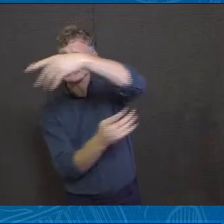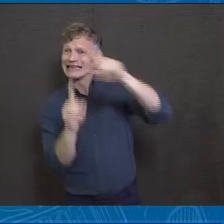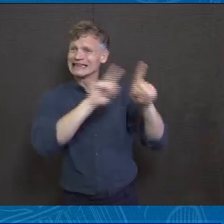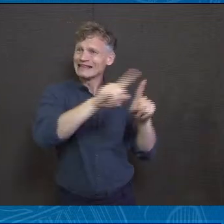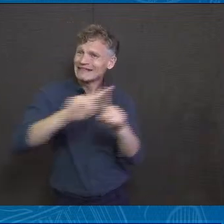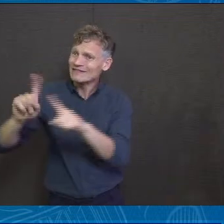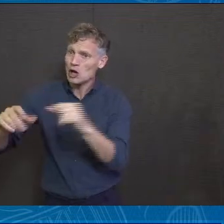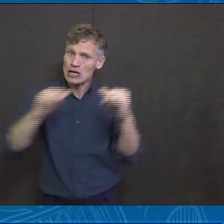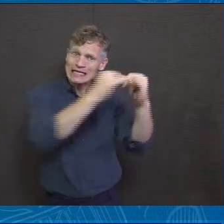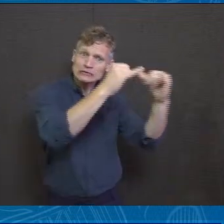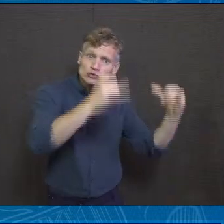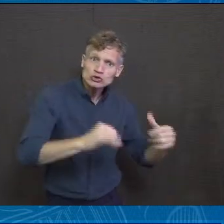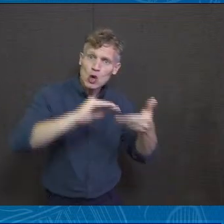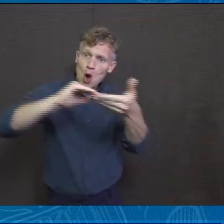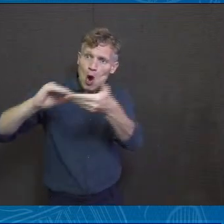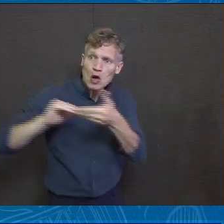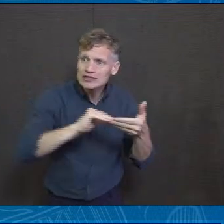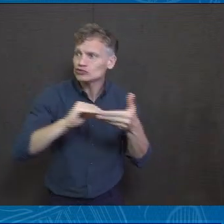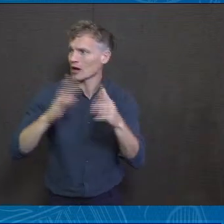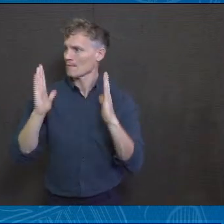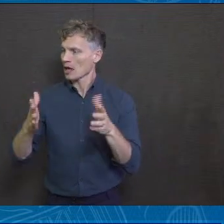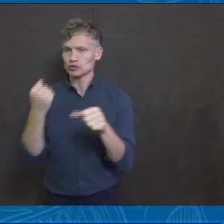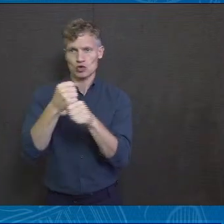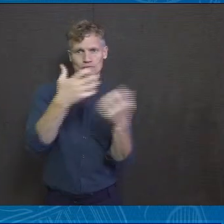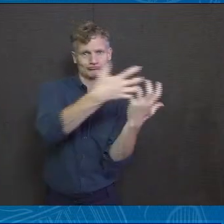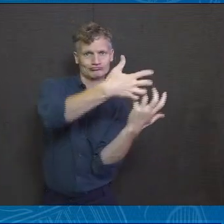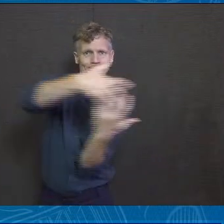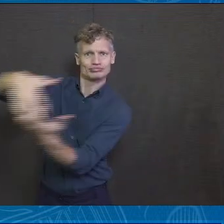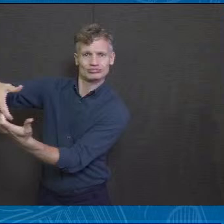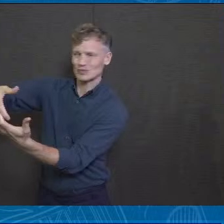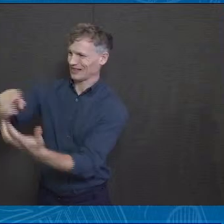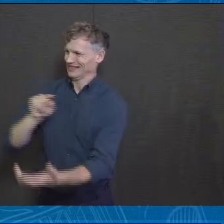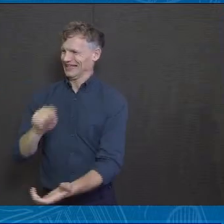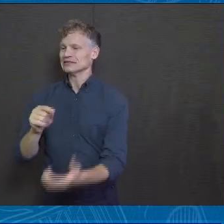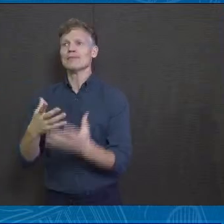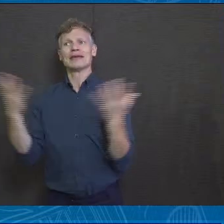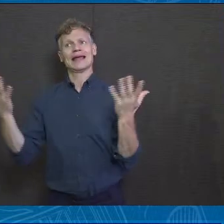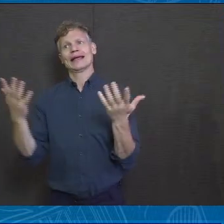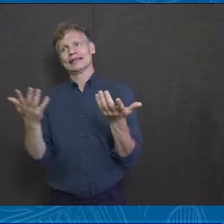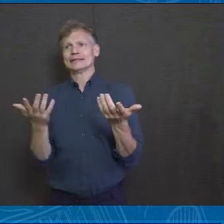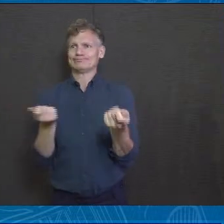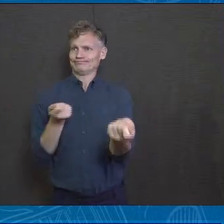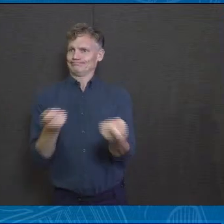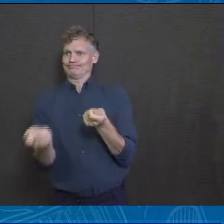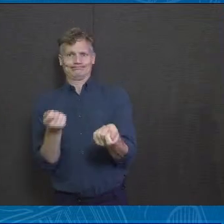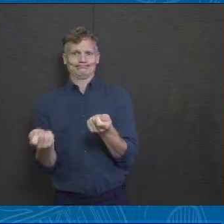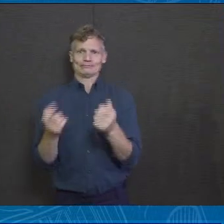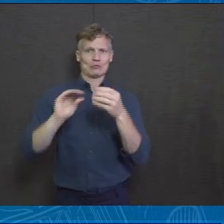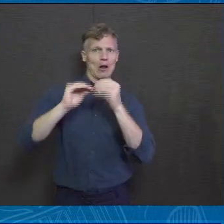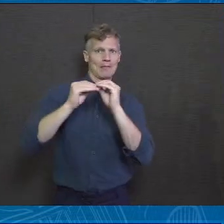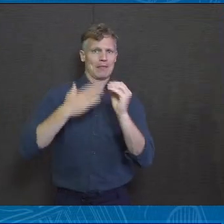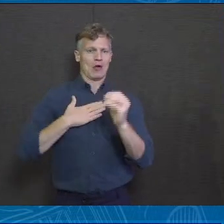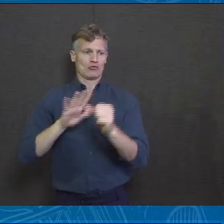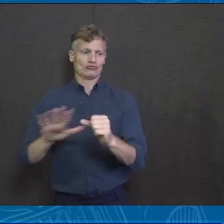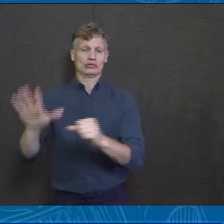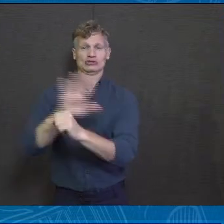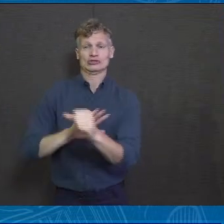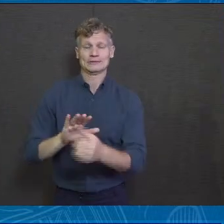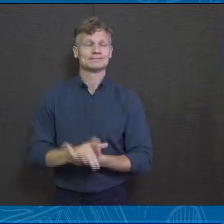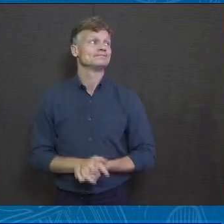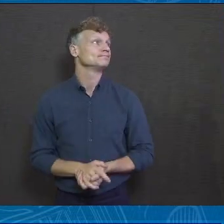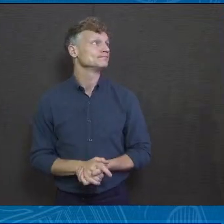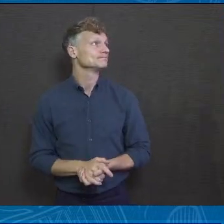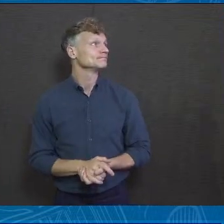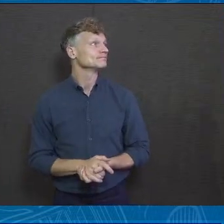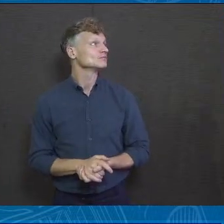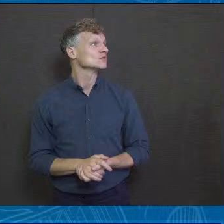challenge in our region. Then this is my last slide. Wanted to let you know that we all know that risk knowledge is very